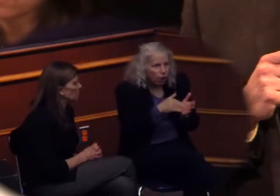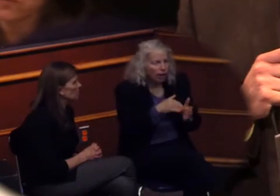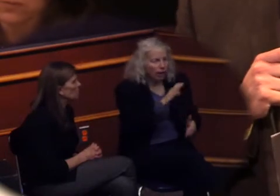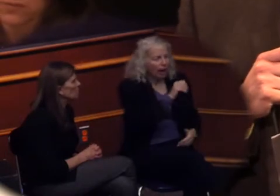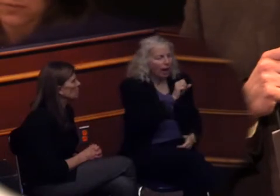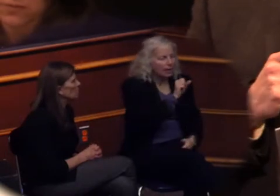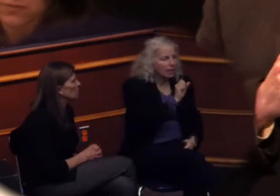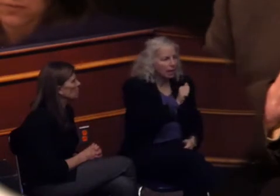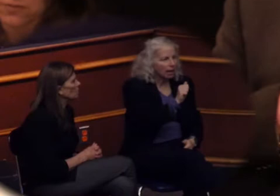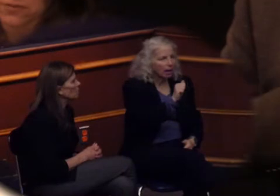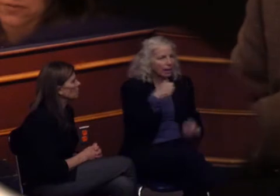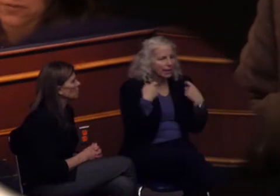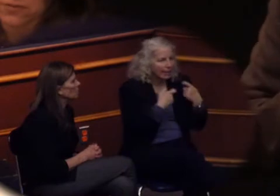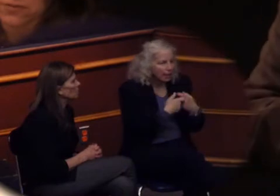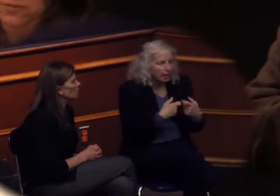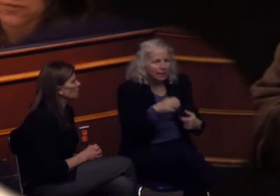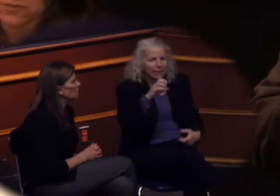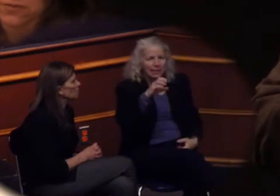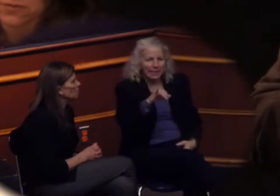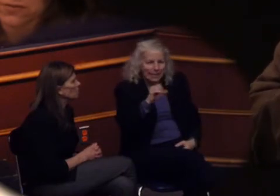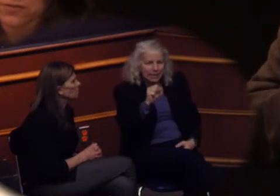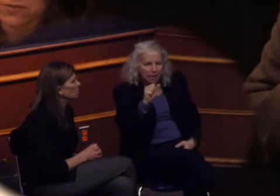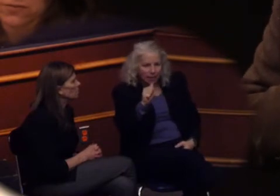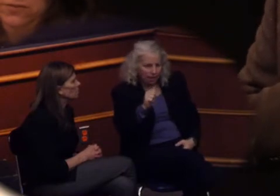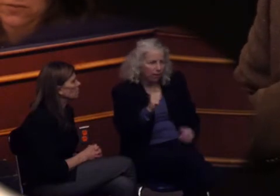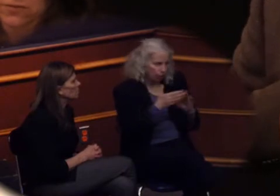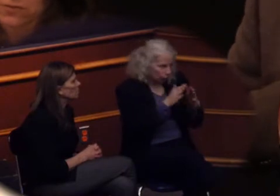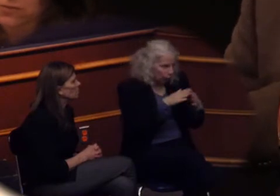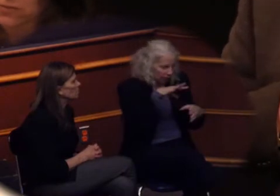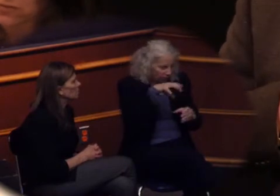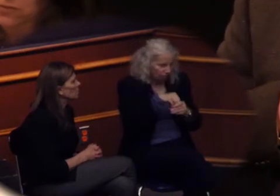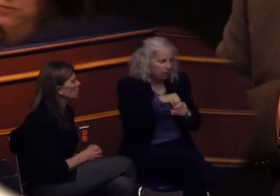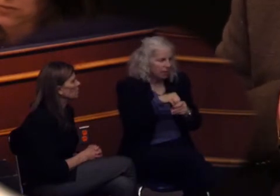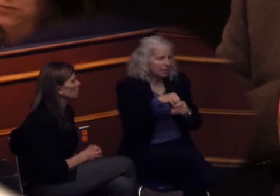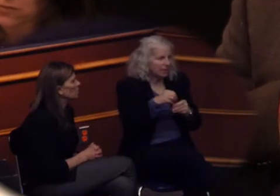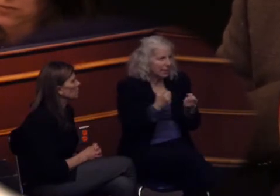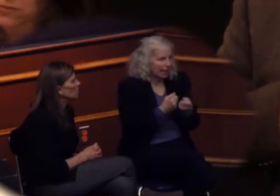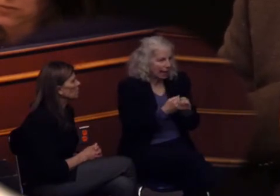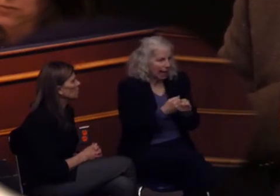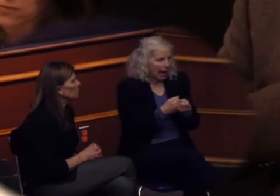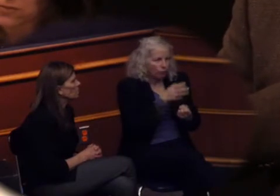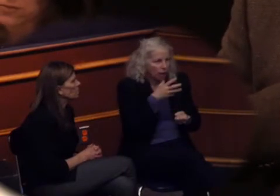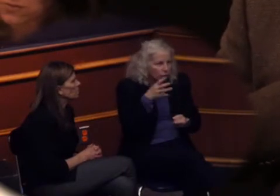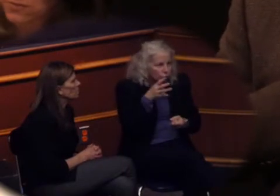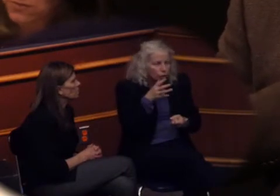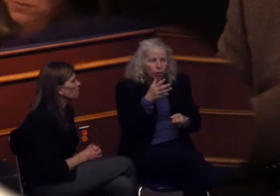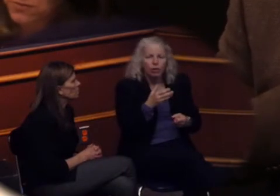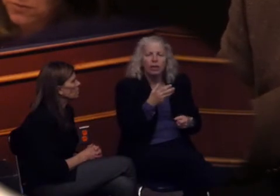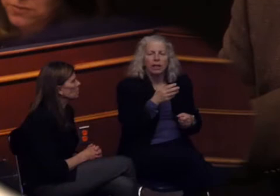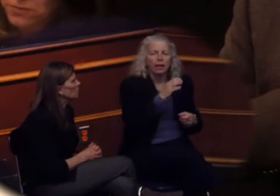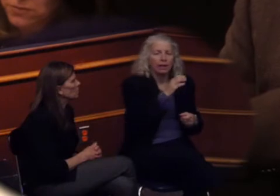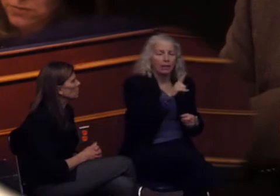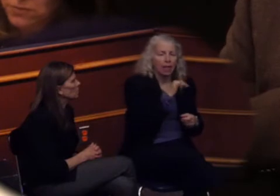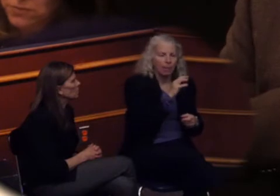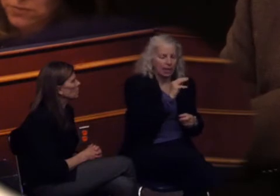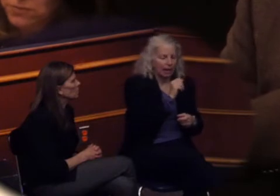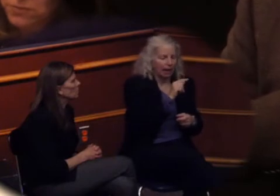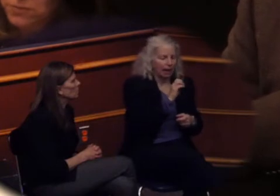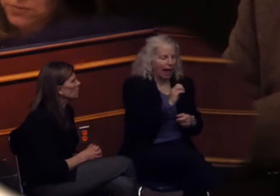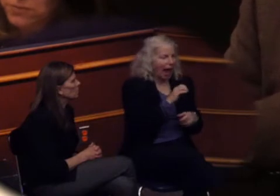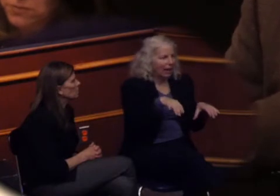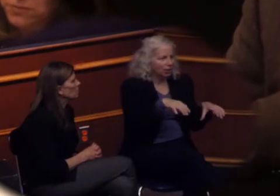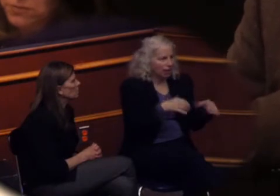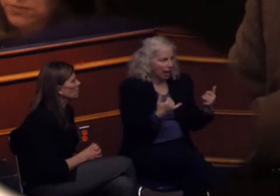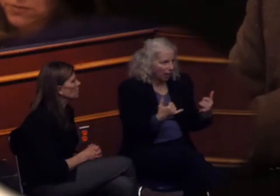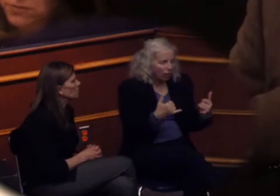Latina, CISA, the community involved in sustaining agriculture, Climate Action Now, the Food Bank of Western